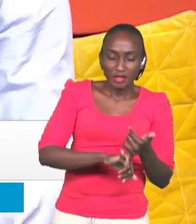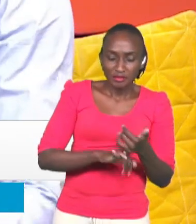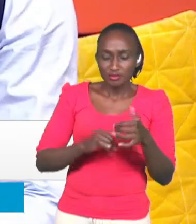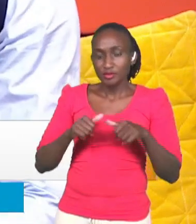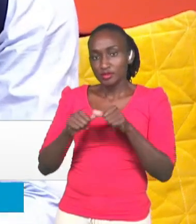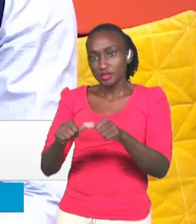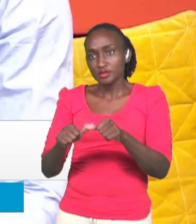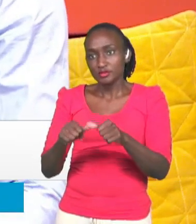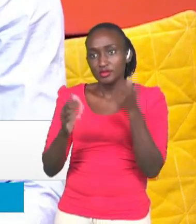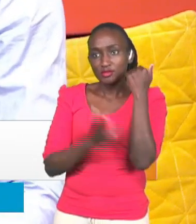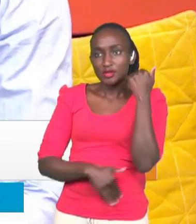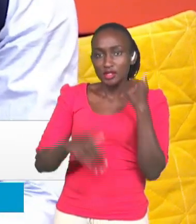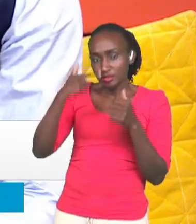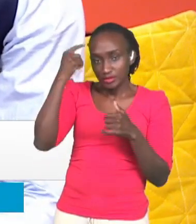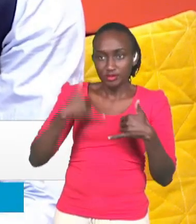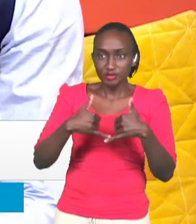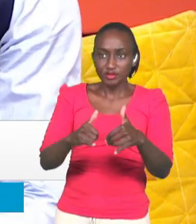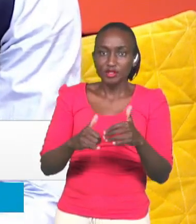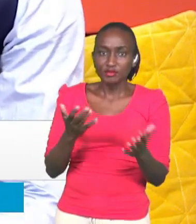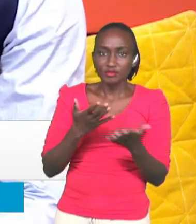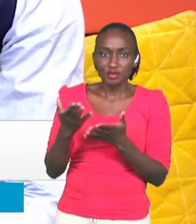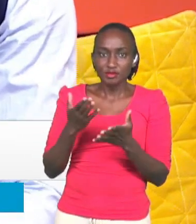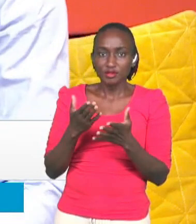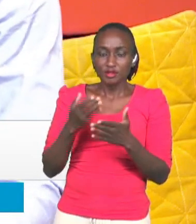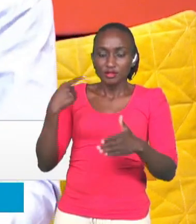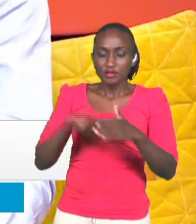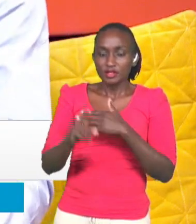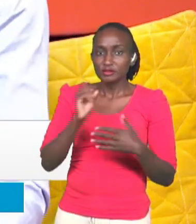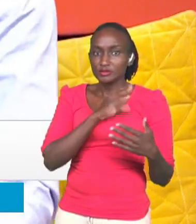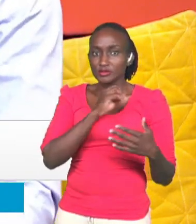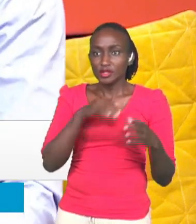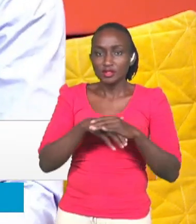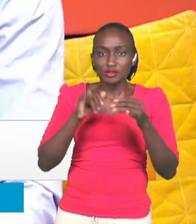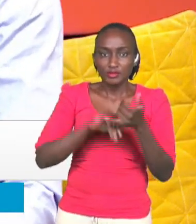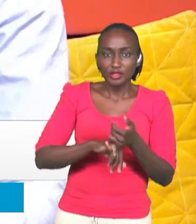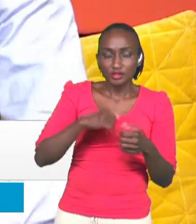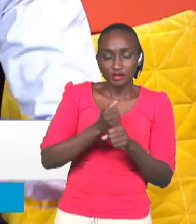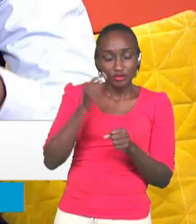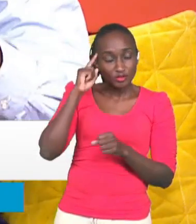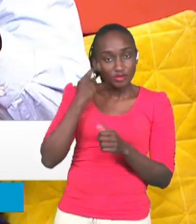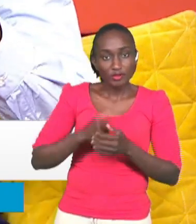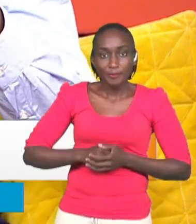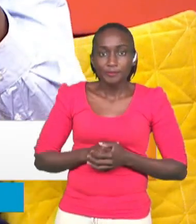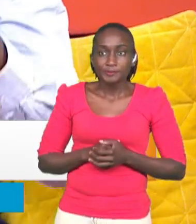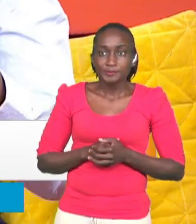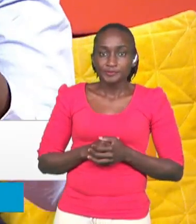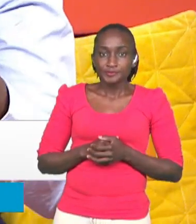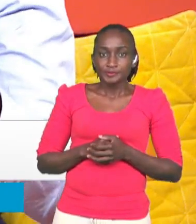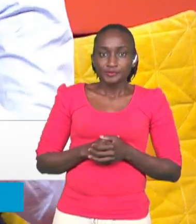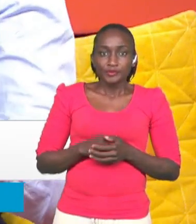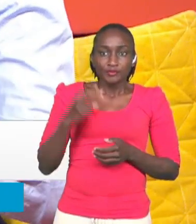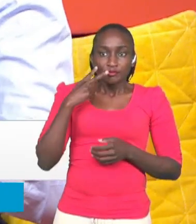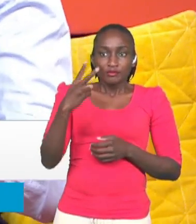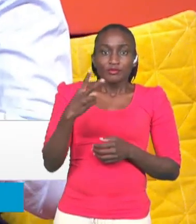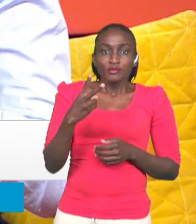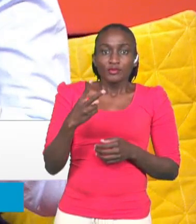it's bad because now it's trying to instill some negativity to marriage. Now do you think even with this the review of the